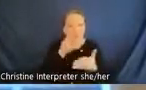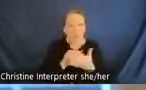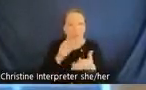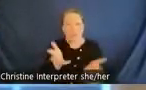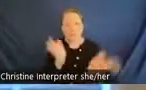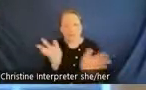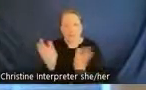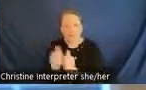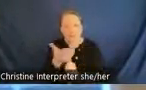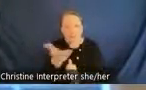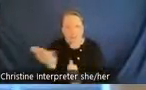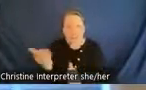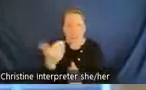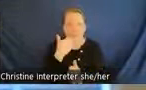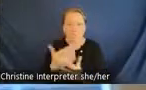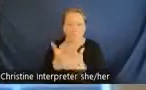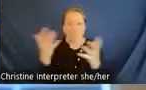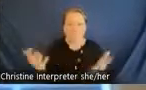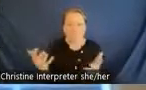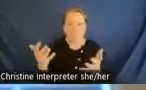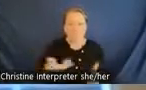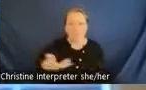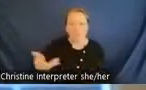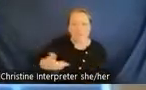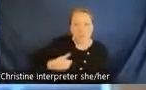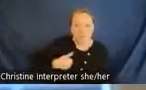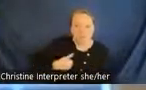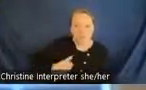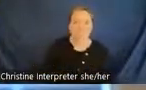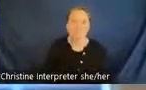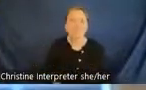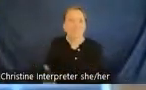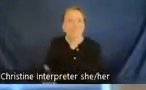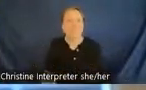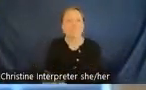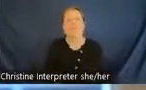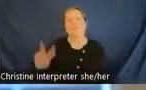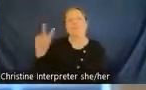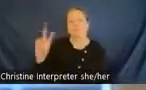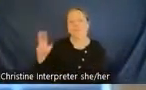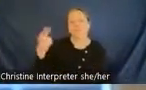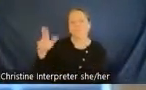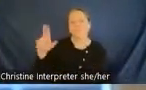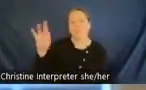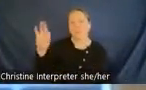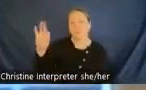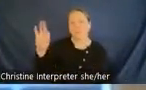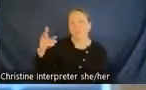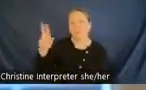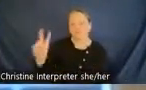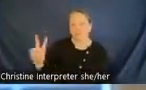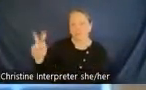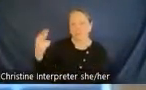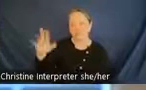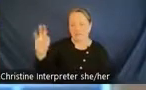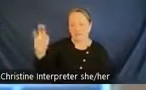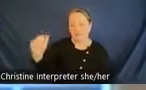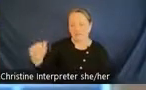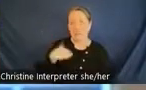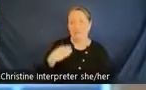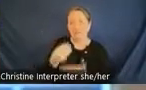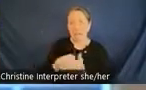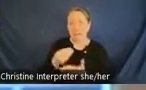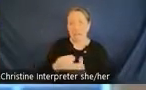today. So thank you so much for having me. At VHFA, we finance and promote affordable, safe, and